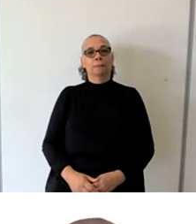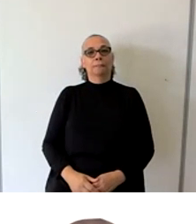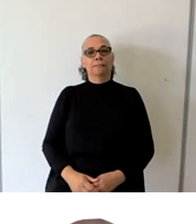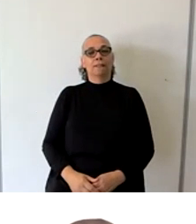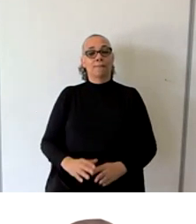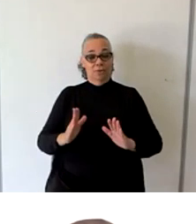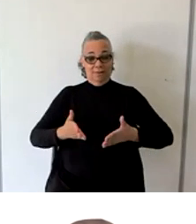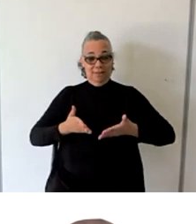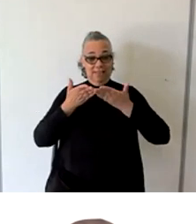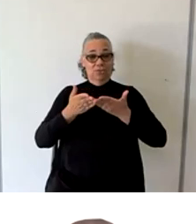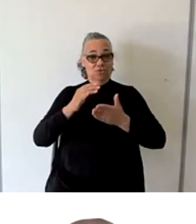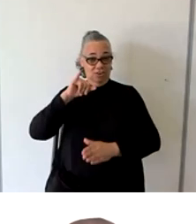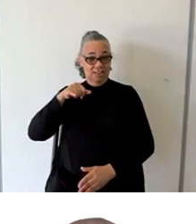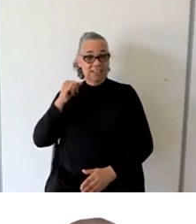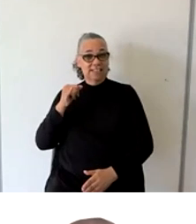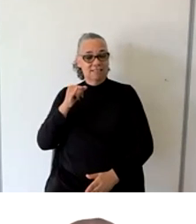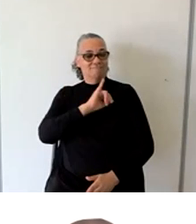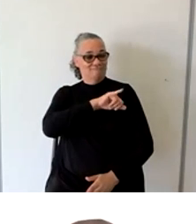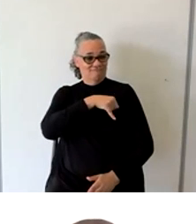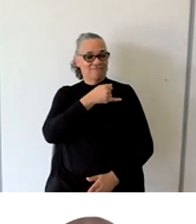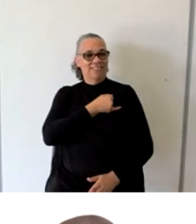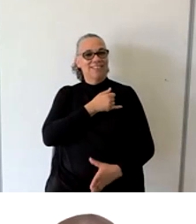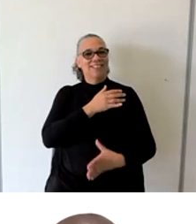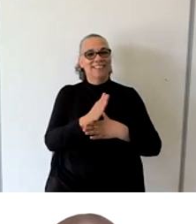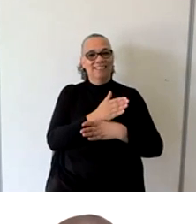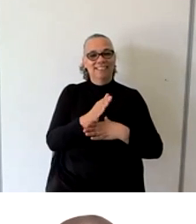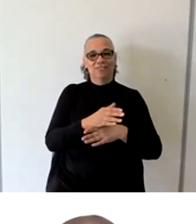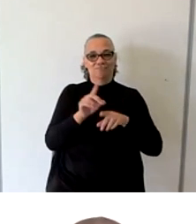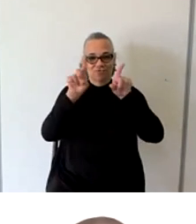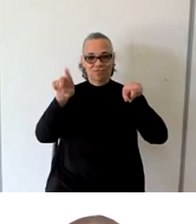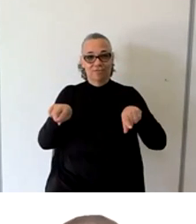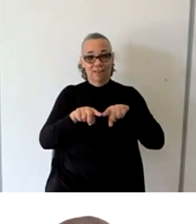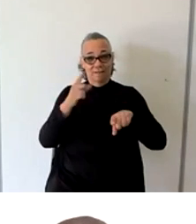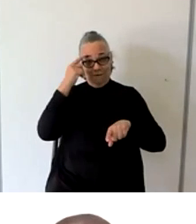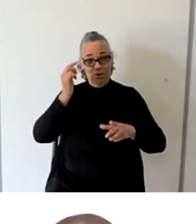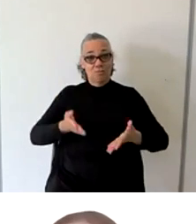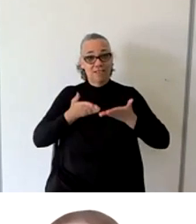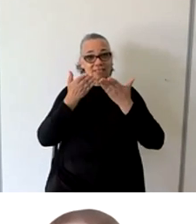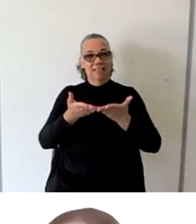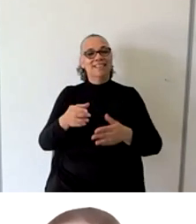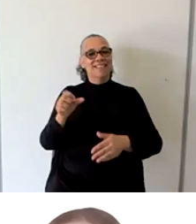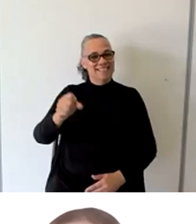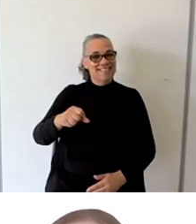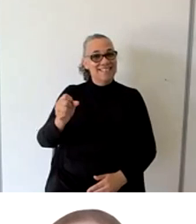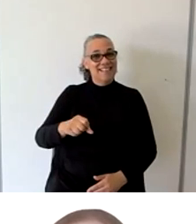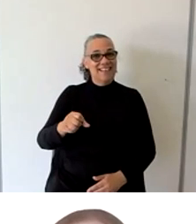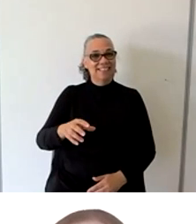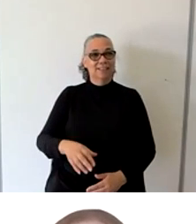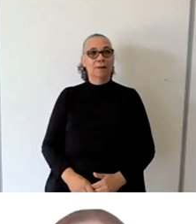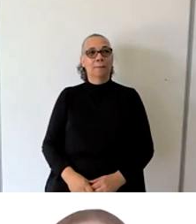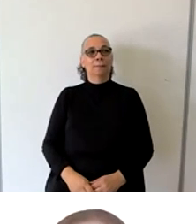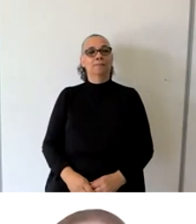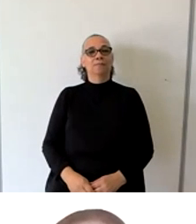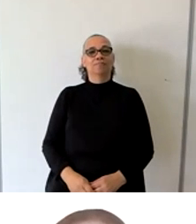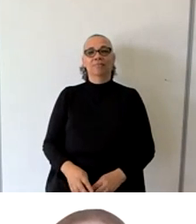it over to Jessica, who you're going to share your screen to share your presentation. Yes? Yeah, definitely. So I'm going to come off. No need to